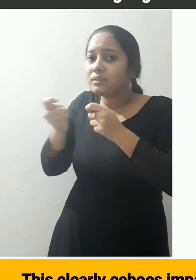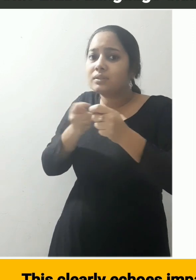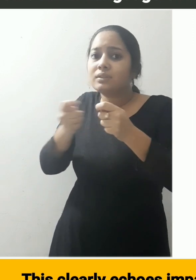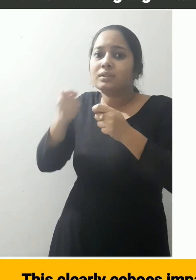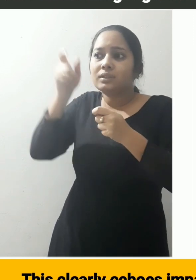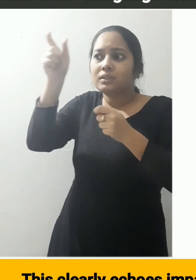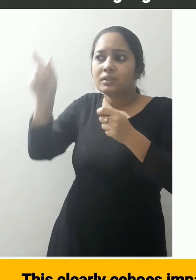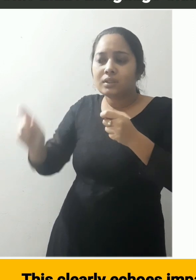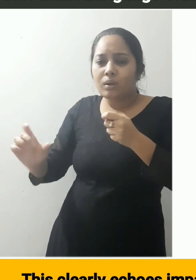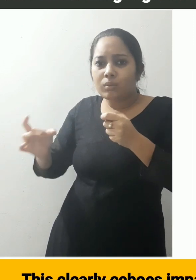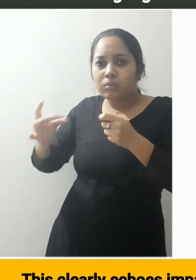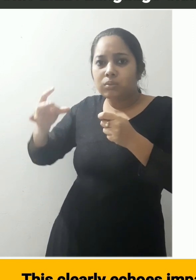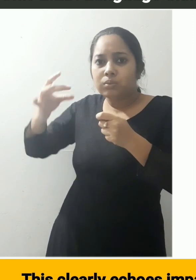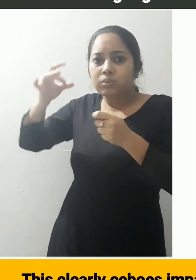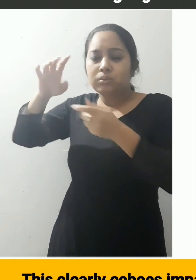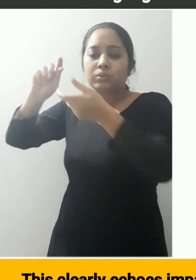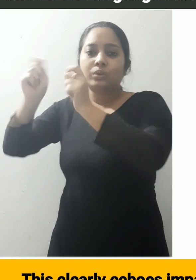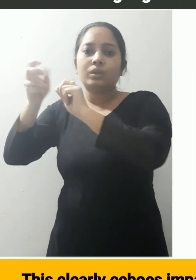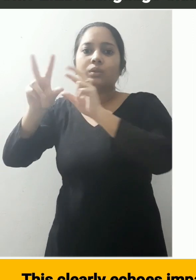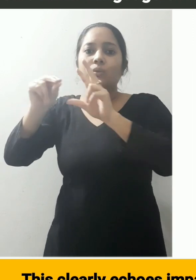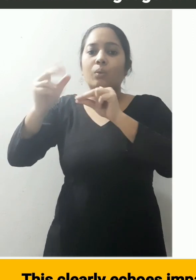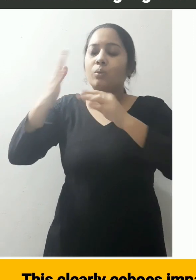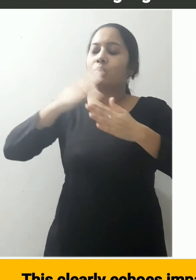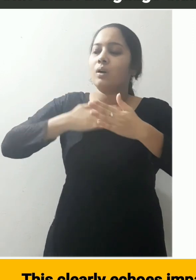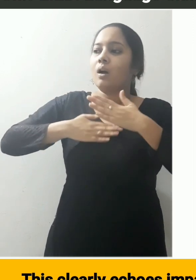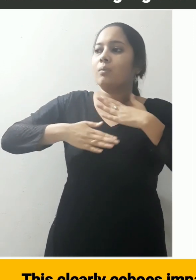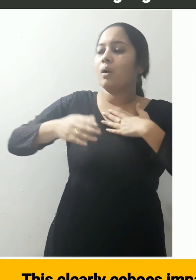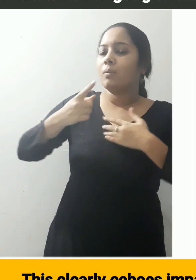not turn into irate customers.